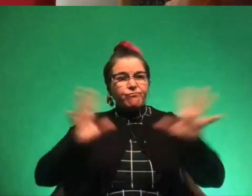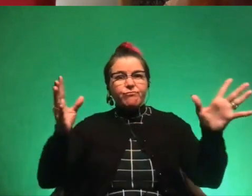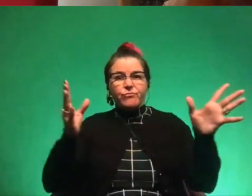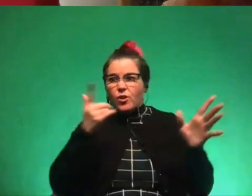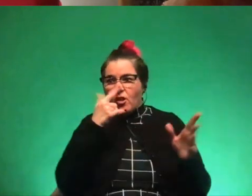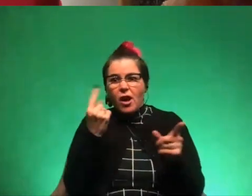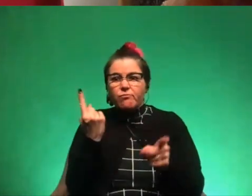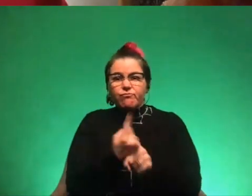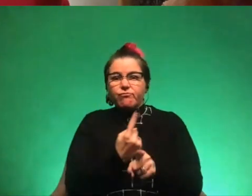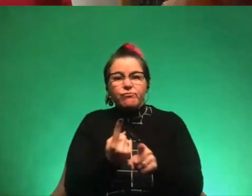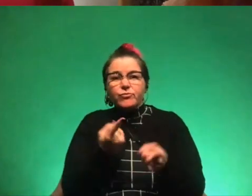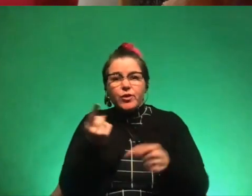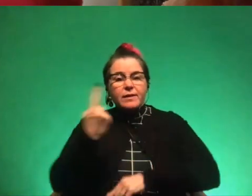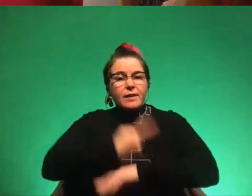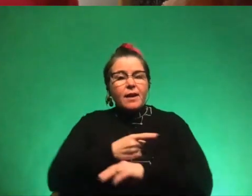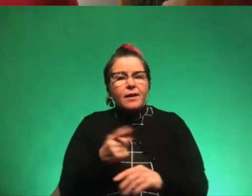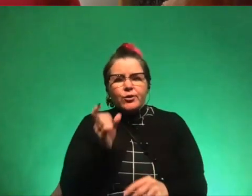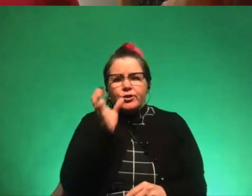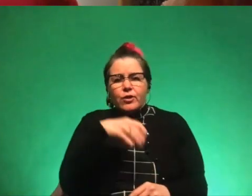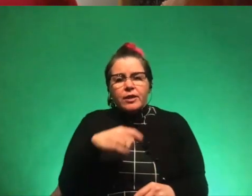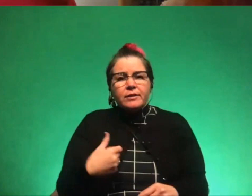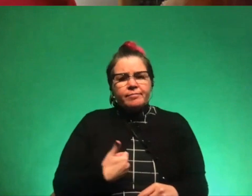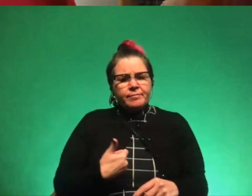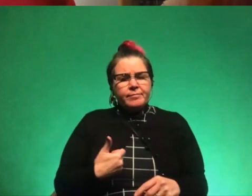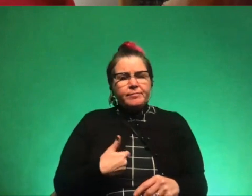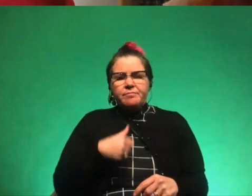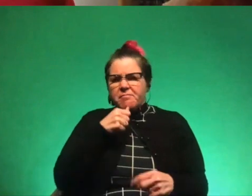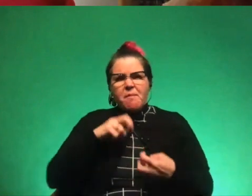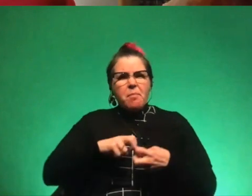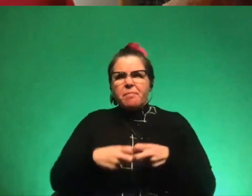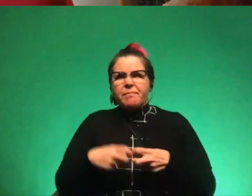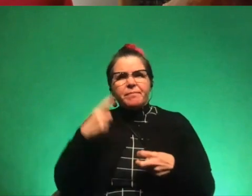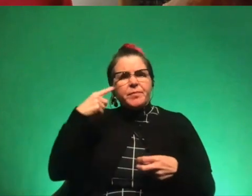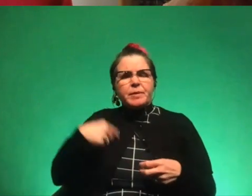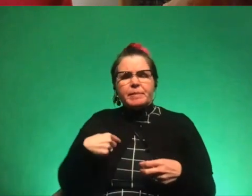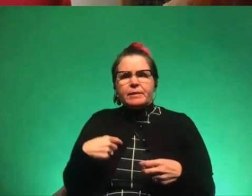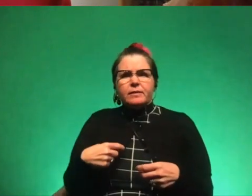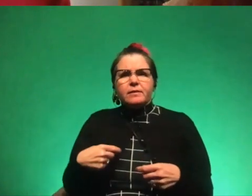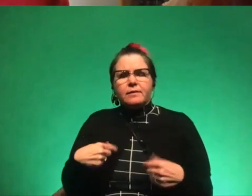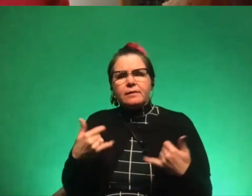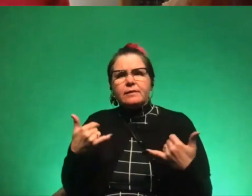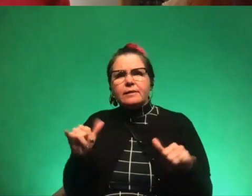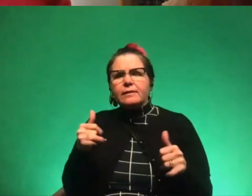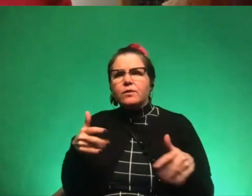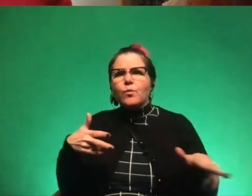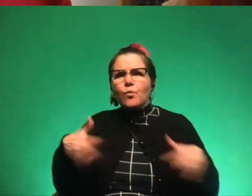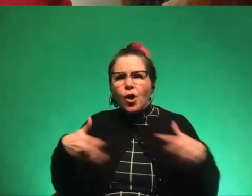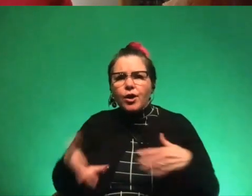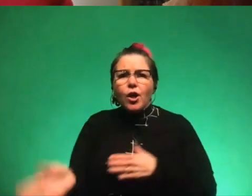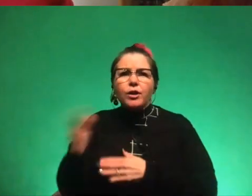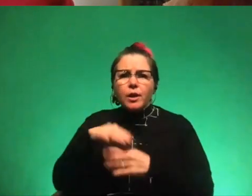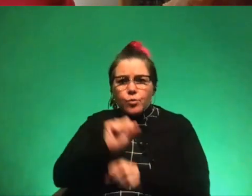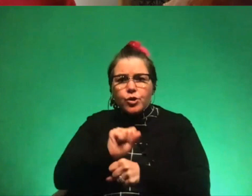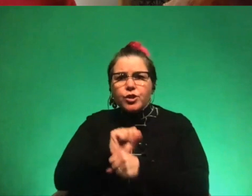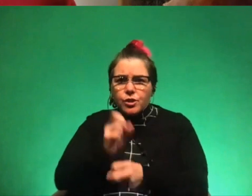It's quite strange. I didn't really find it an issue. You know, I was still, I guess, walking all day and